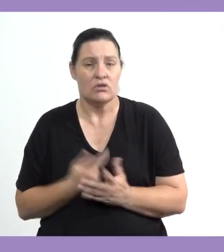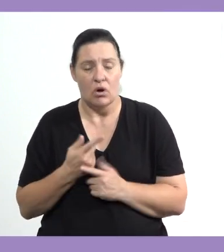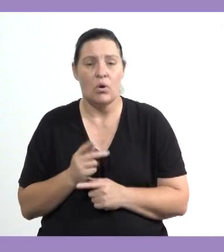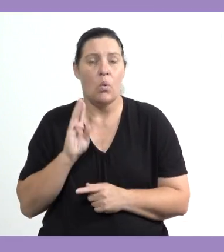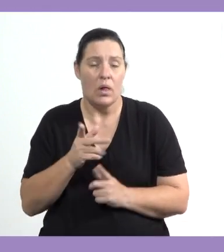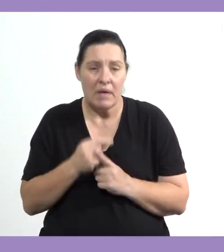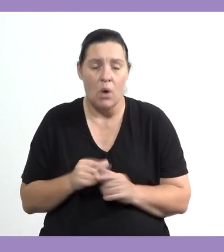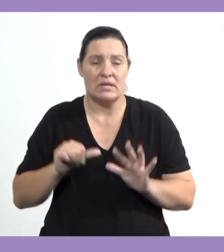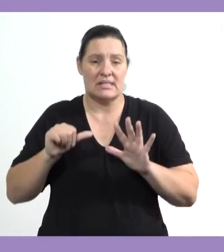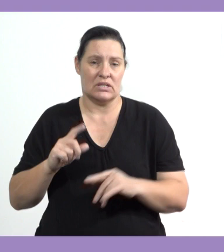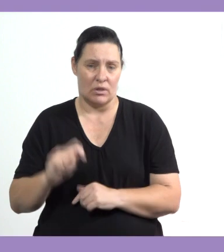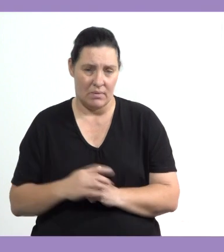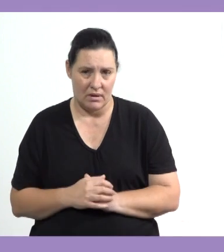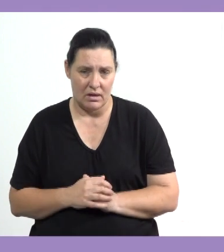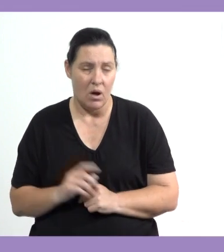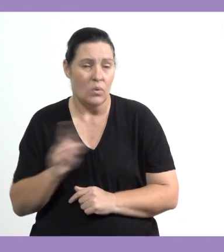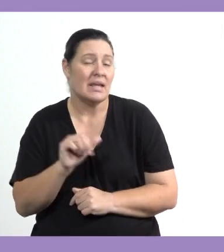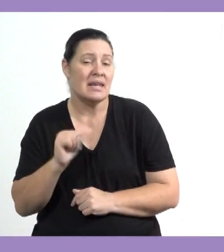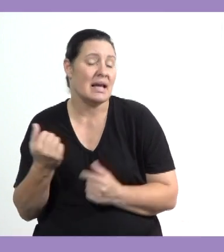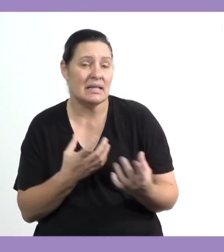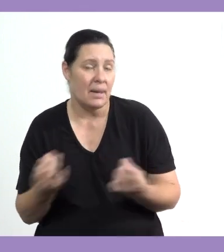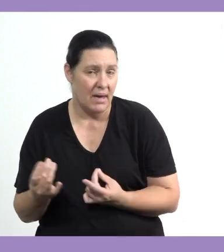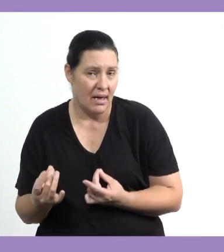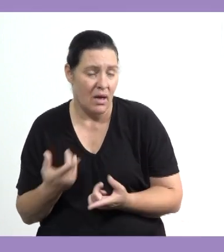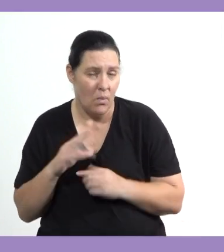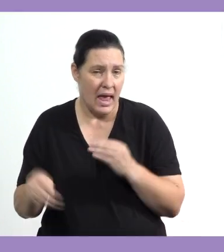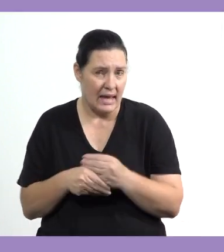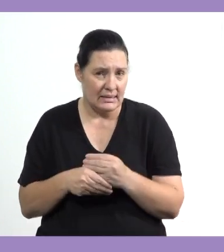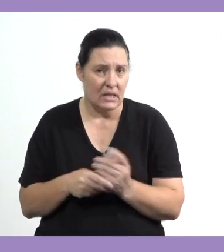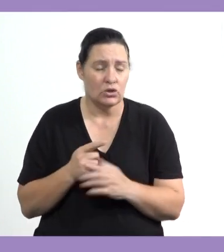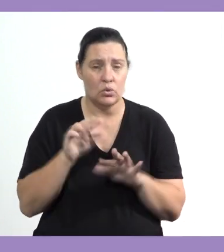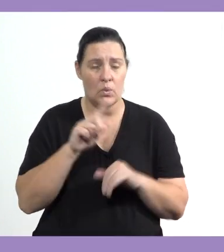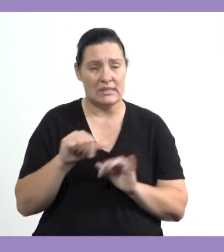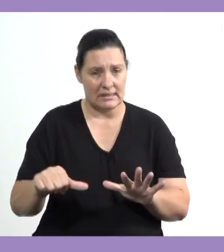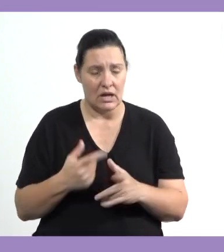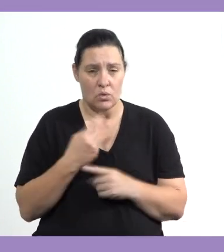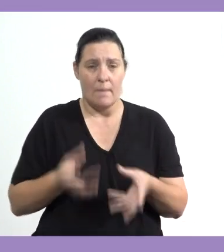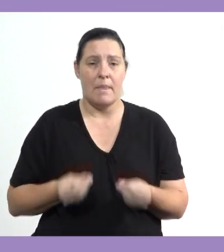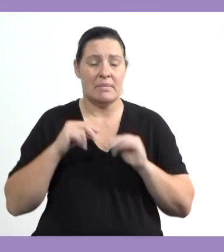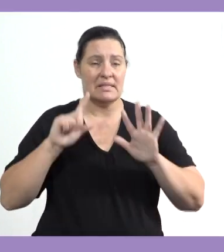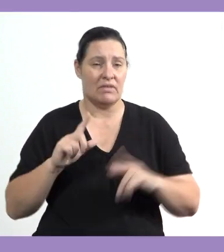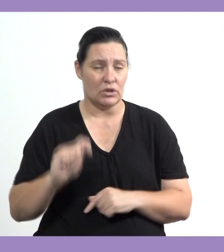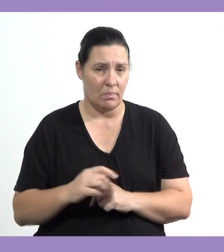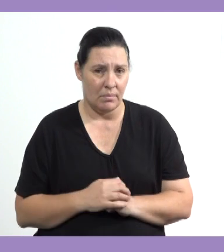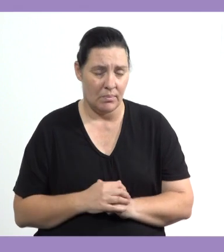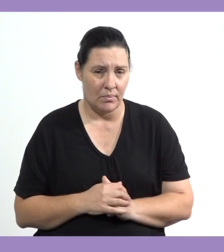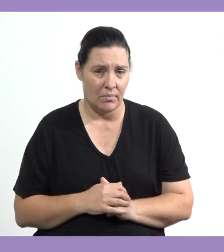that is going to be our sixth term. And what is the next number that I am going to add to 16 to get to my seventh